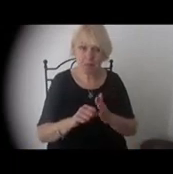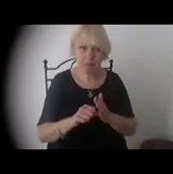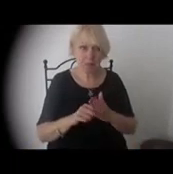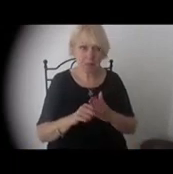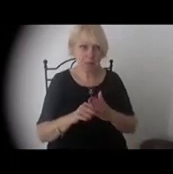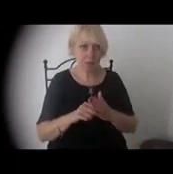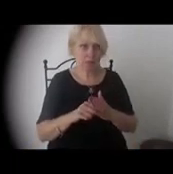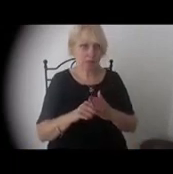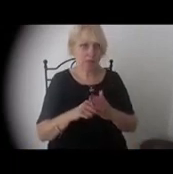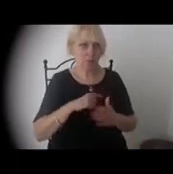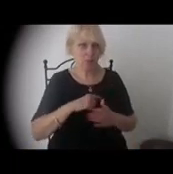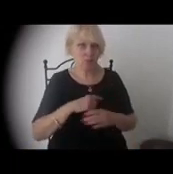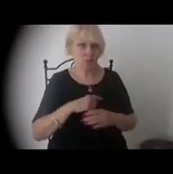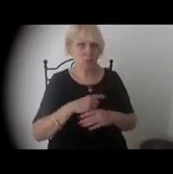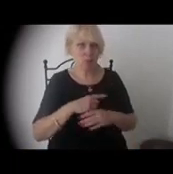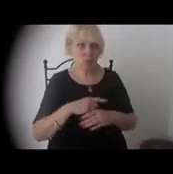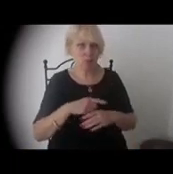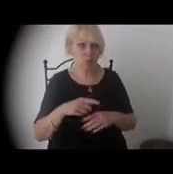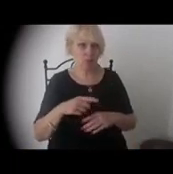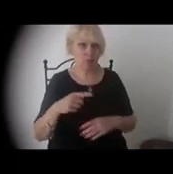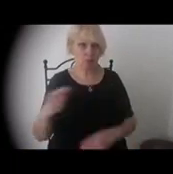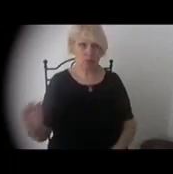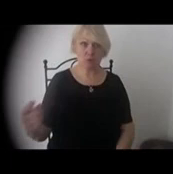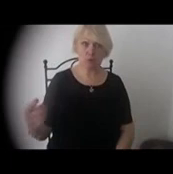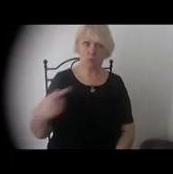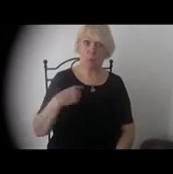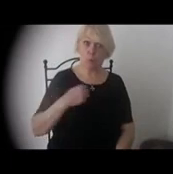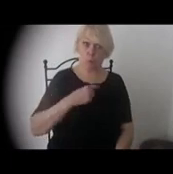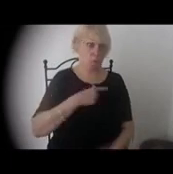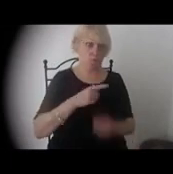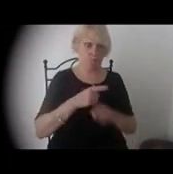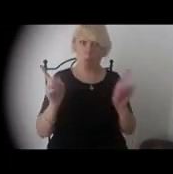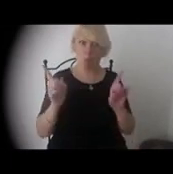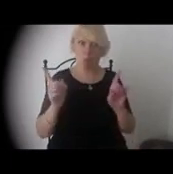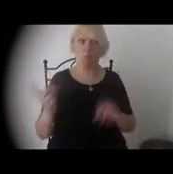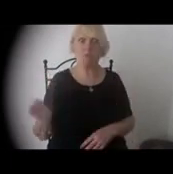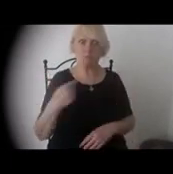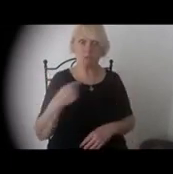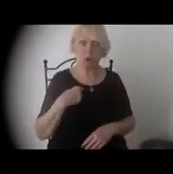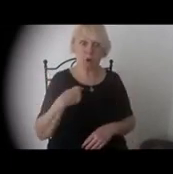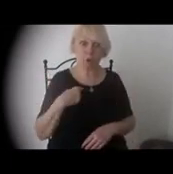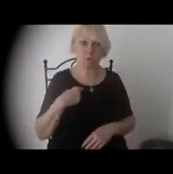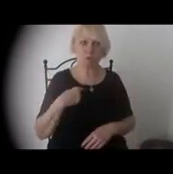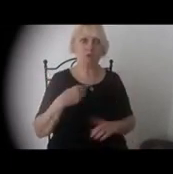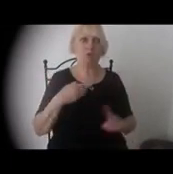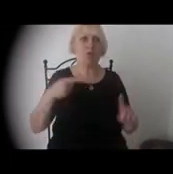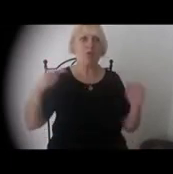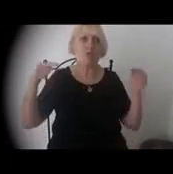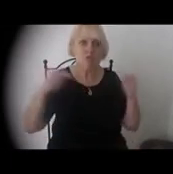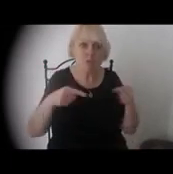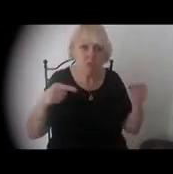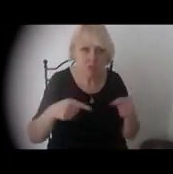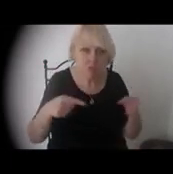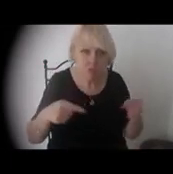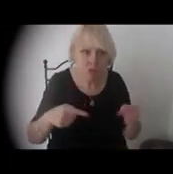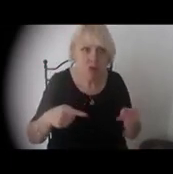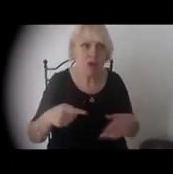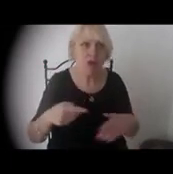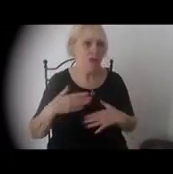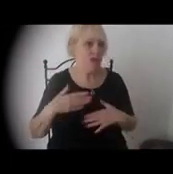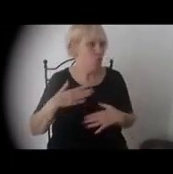this kind of unseen kind of threat around that we've got to be alert and vigilant to.